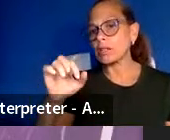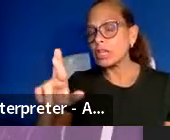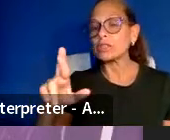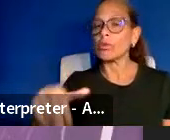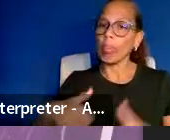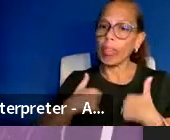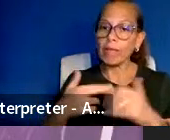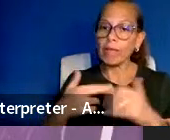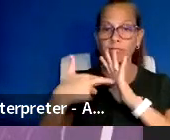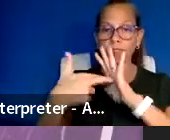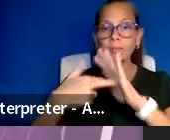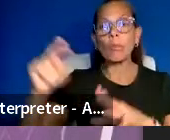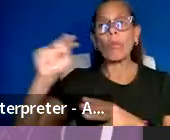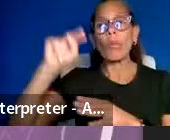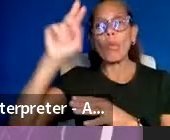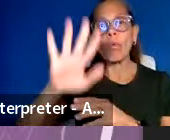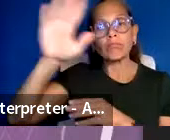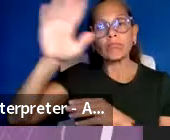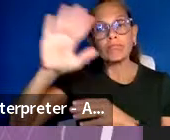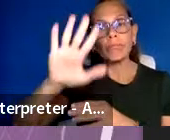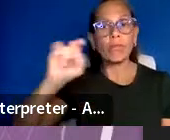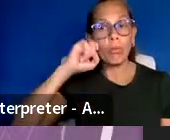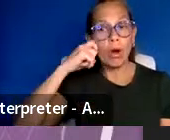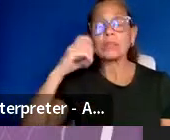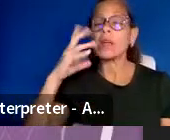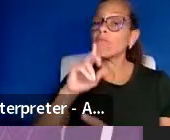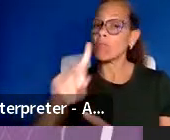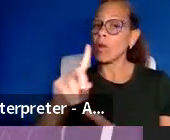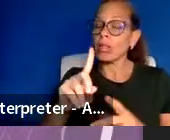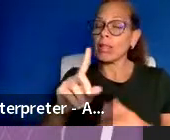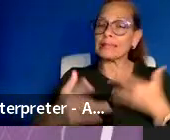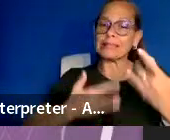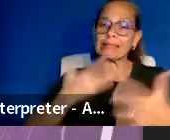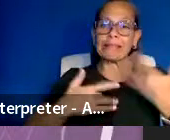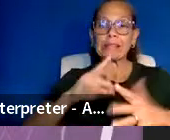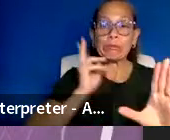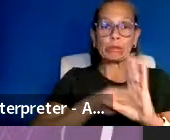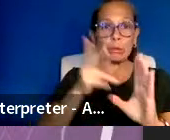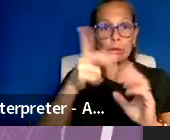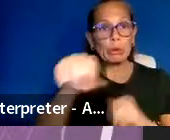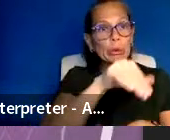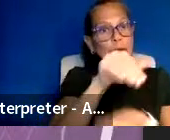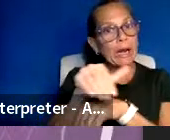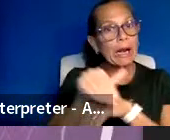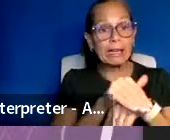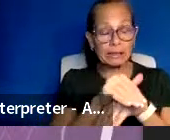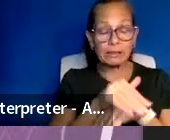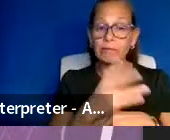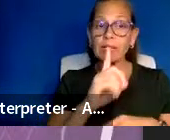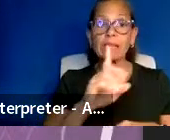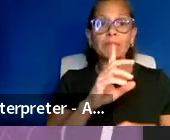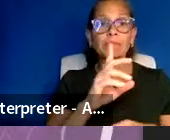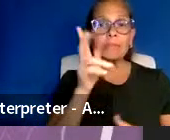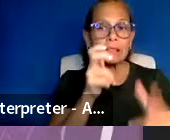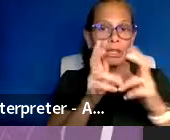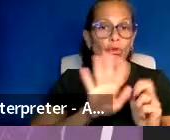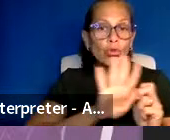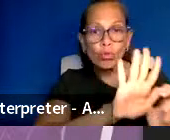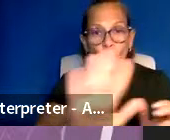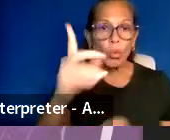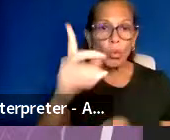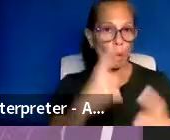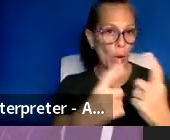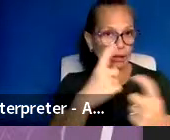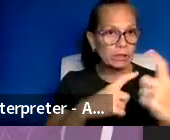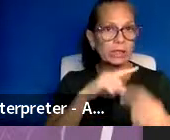represent the Morris Park section of the Bronx. I'm excited to join you all on this evening and hear your questions about